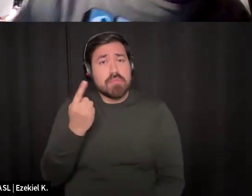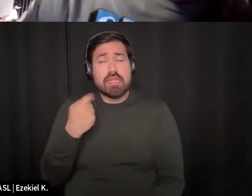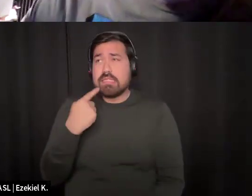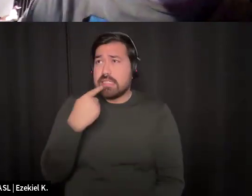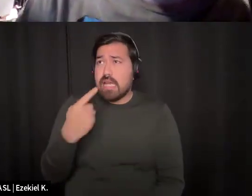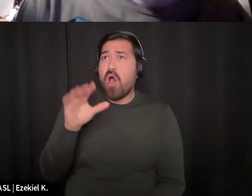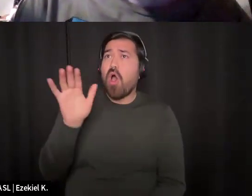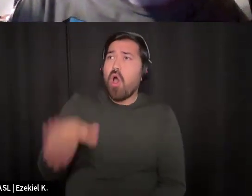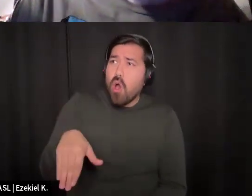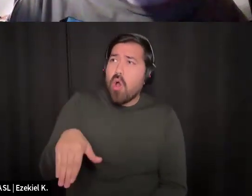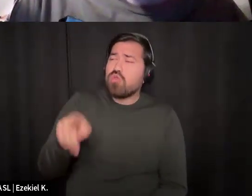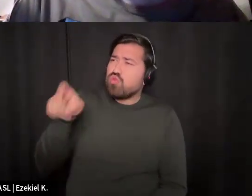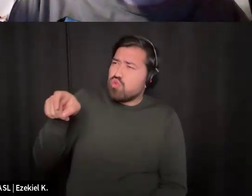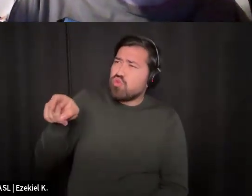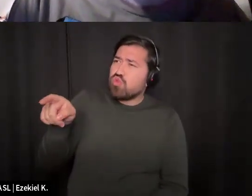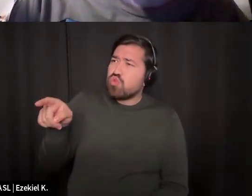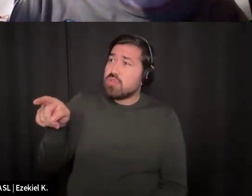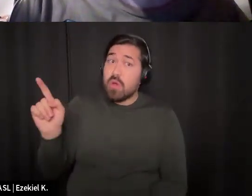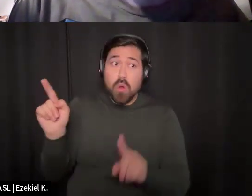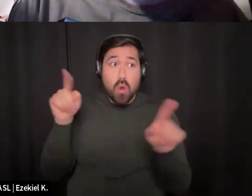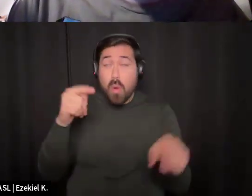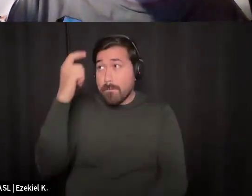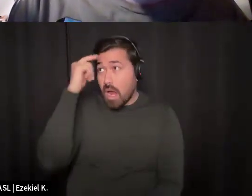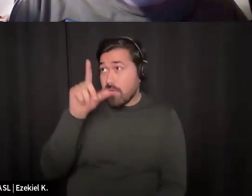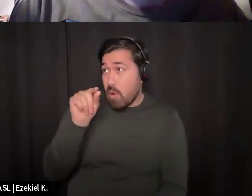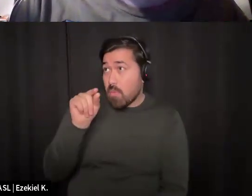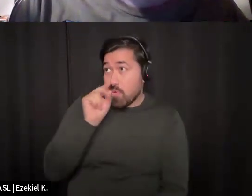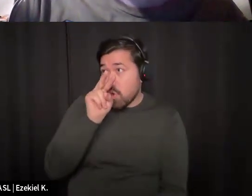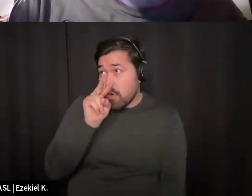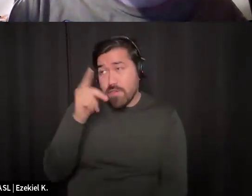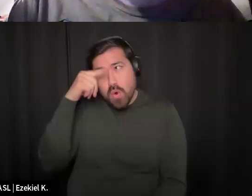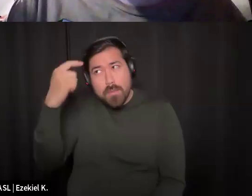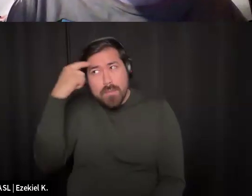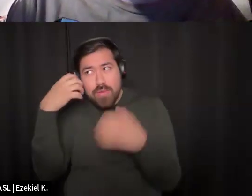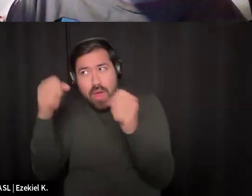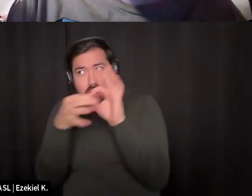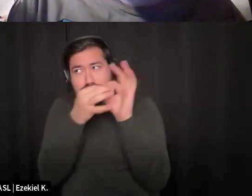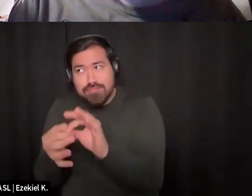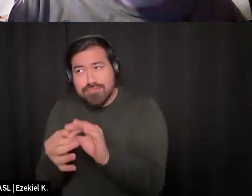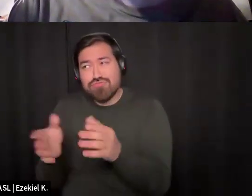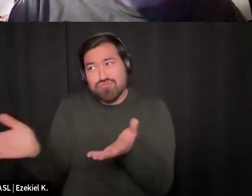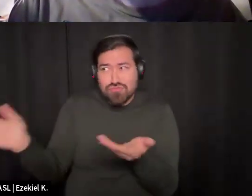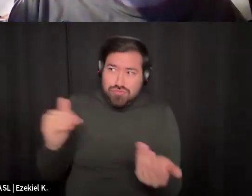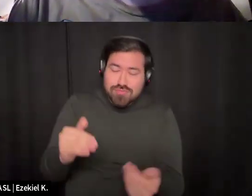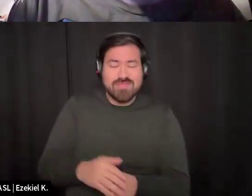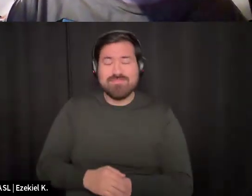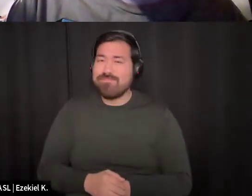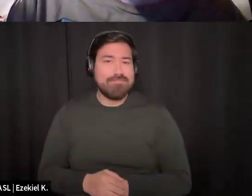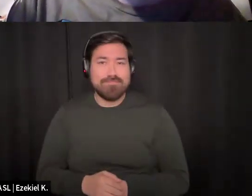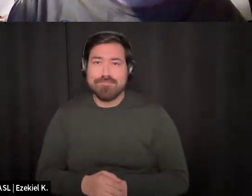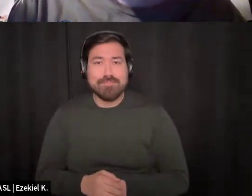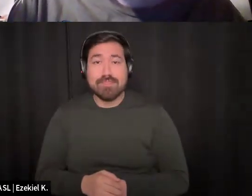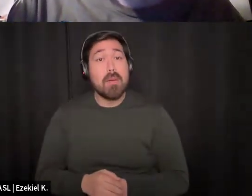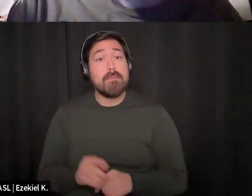like, oh, you should probably go mindful bird for some mental health and wellness. In fact, it was just